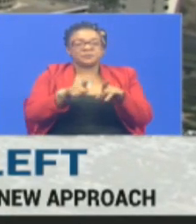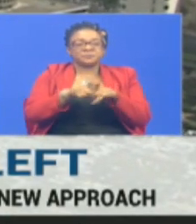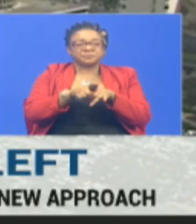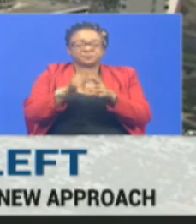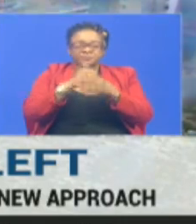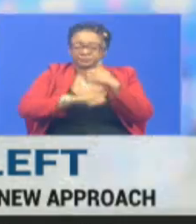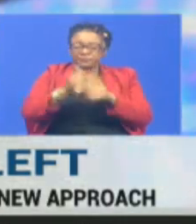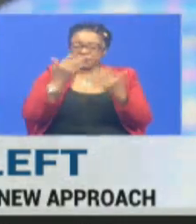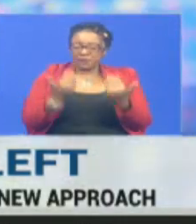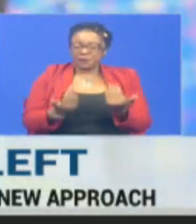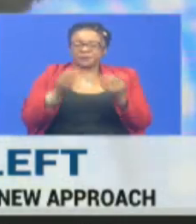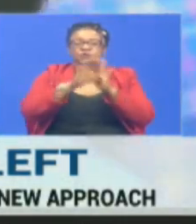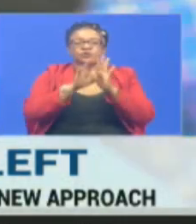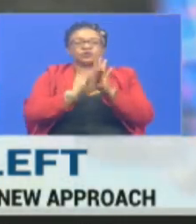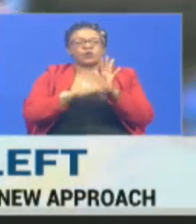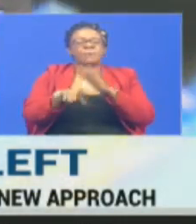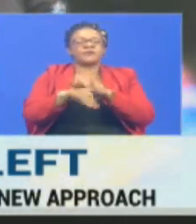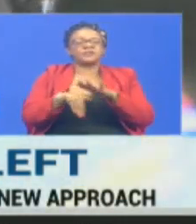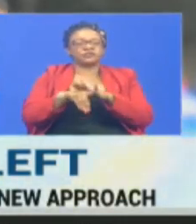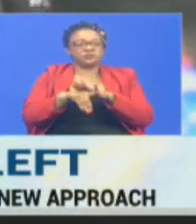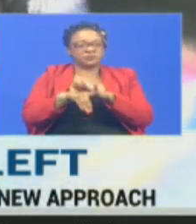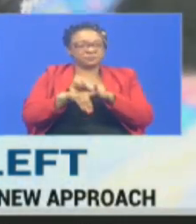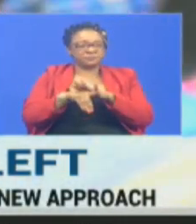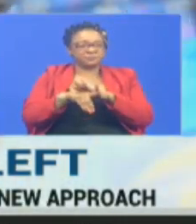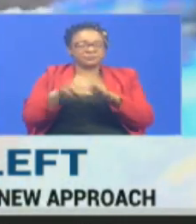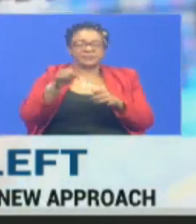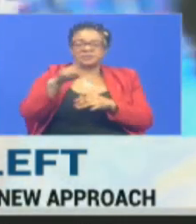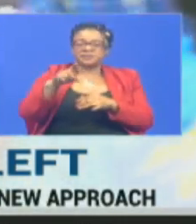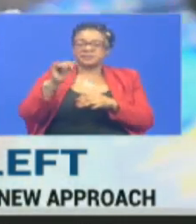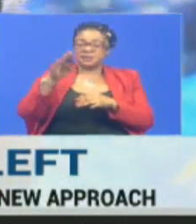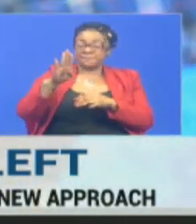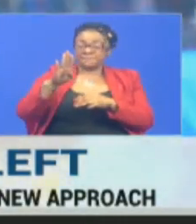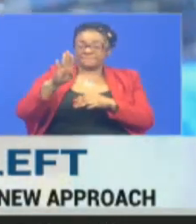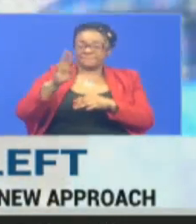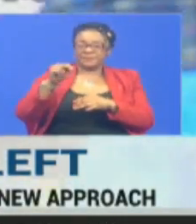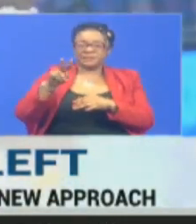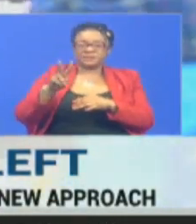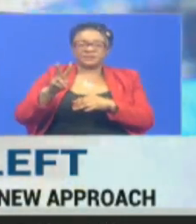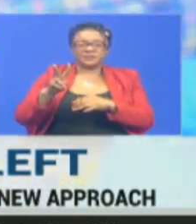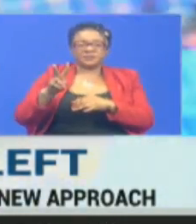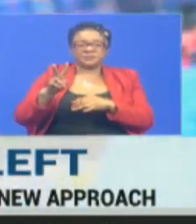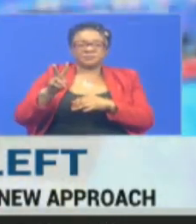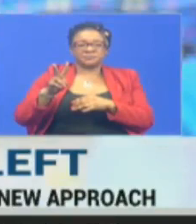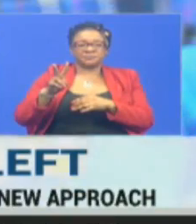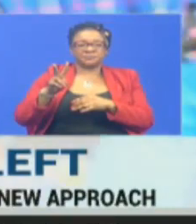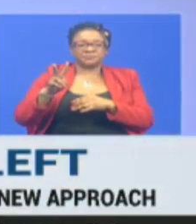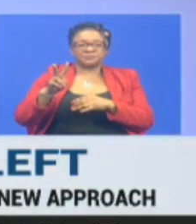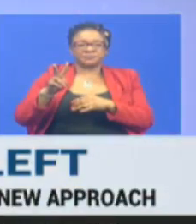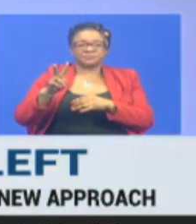current constitutional provisions. Zainab Ismail, NTV.